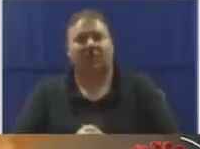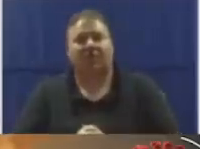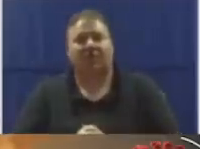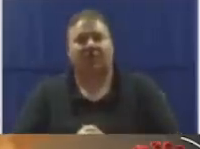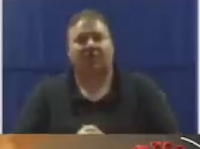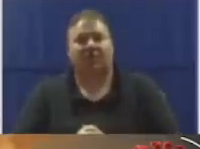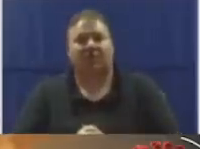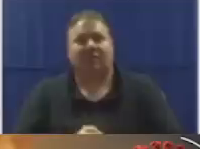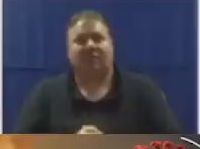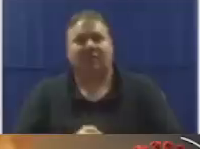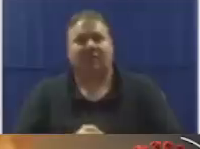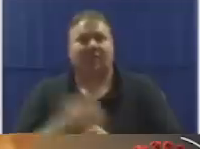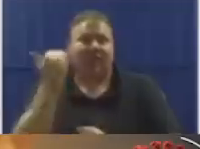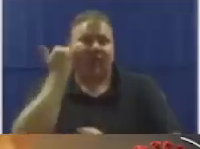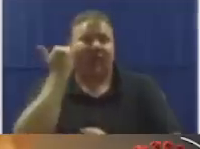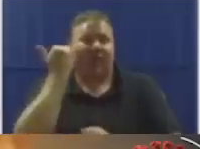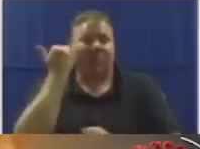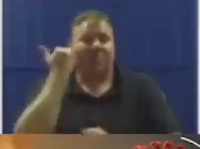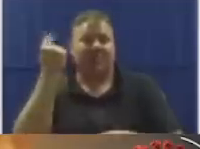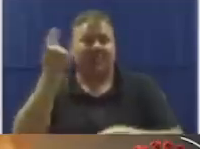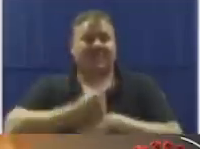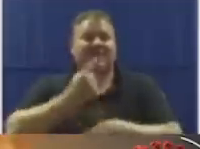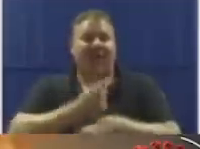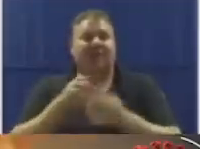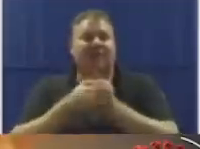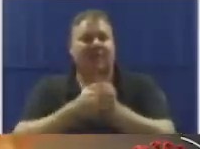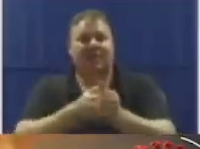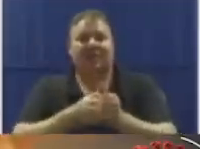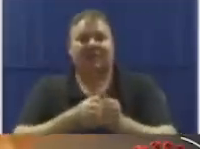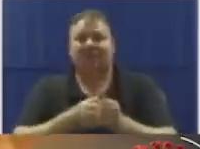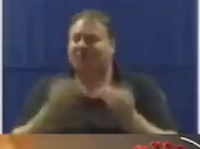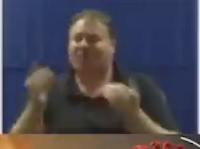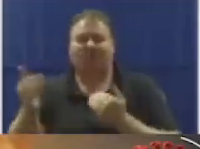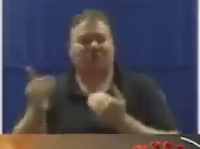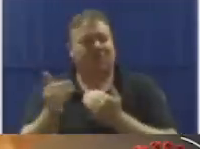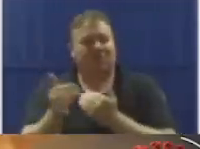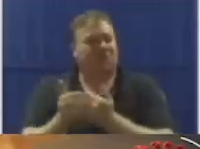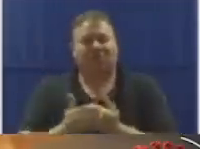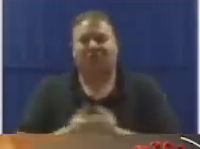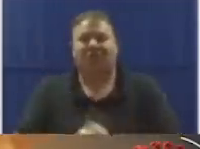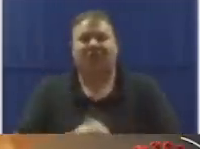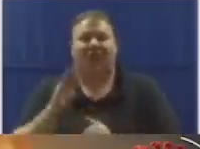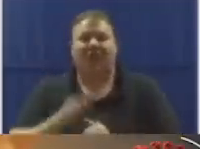in office are numbered. And our country's number one goal